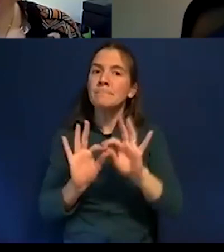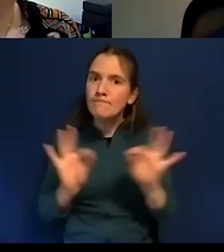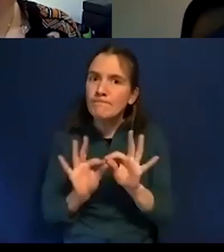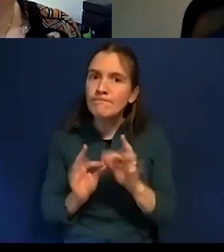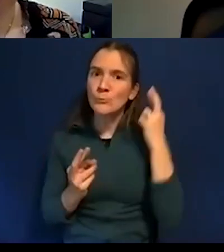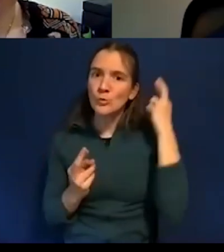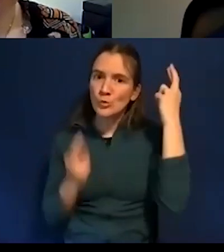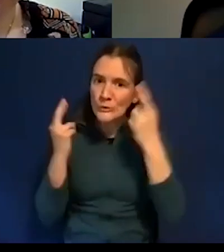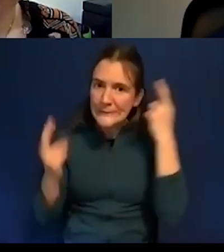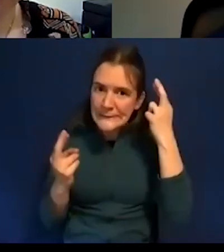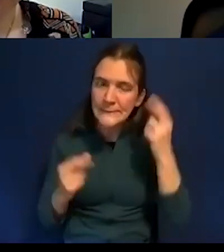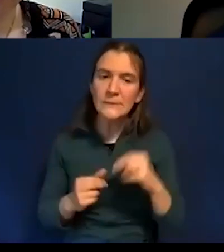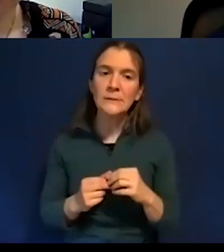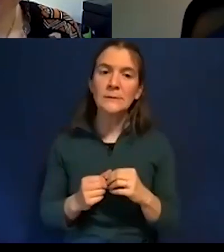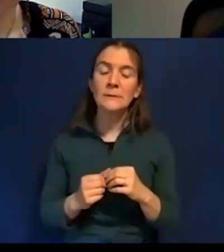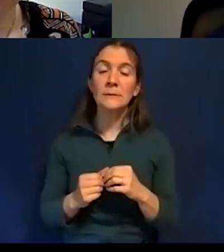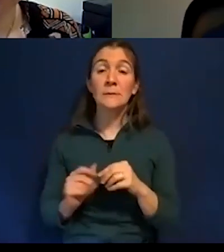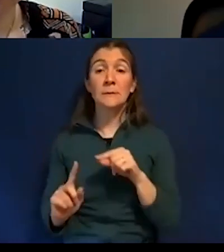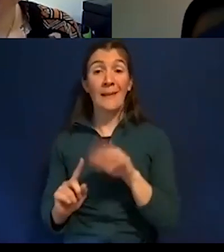At that meeting,